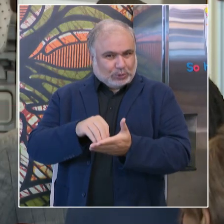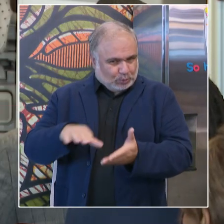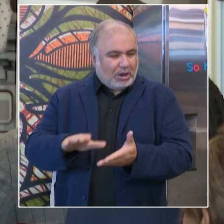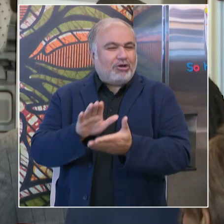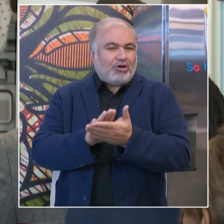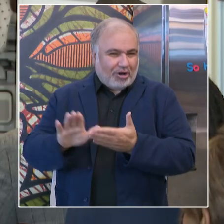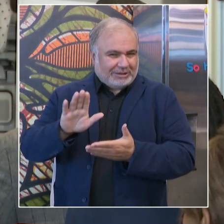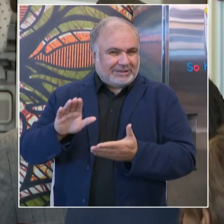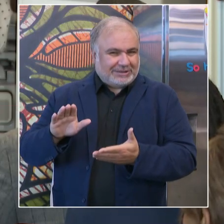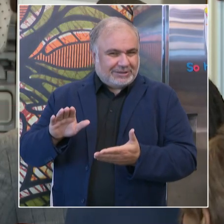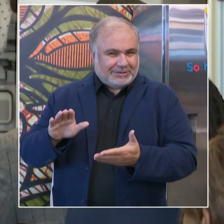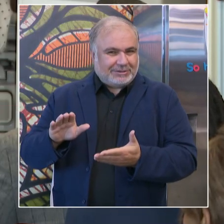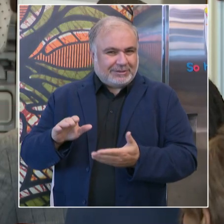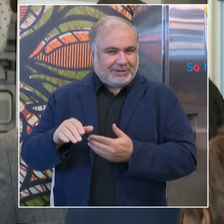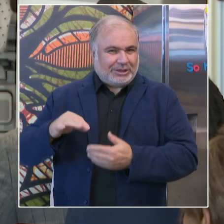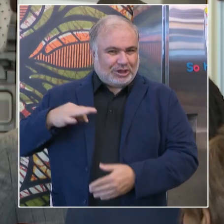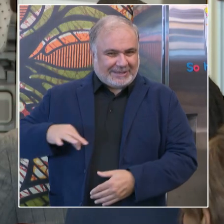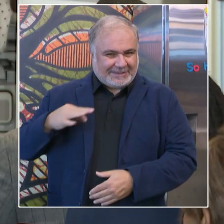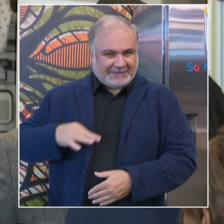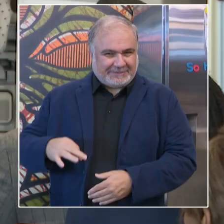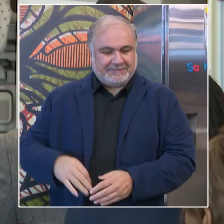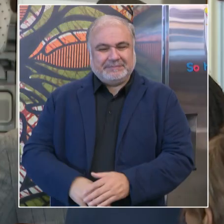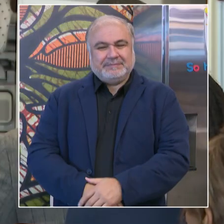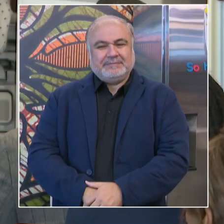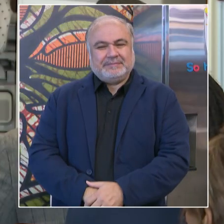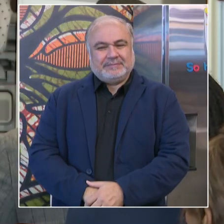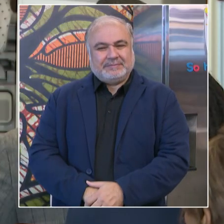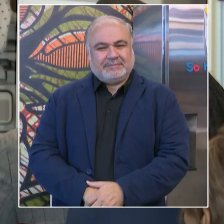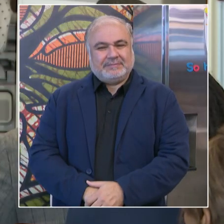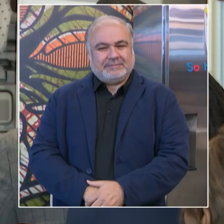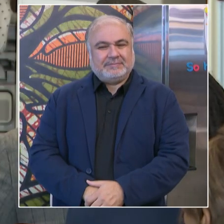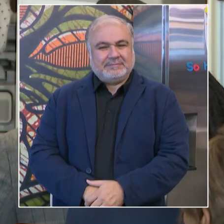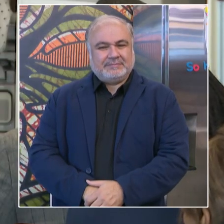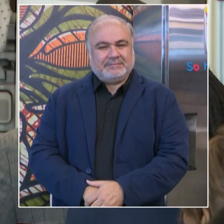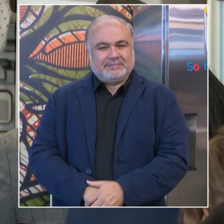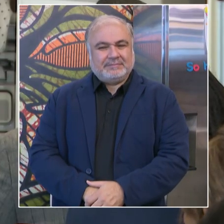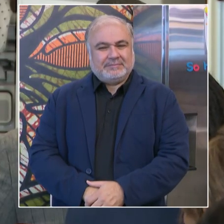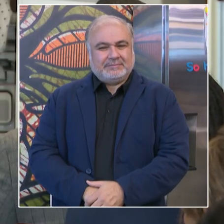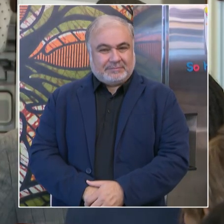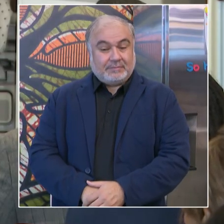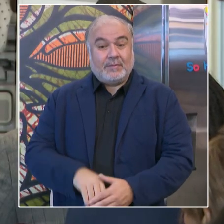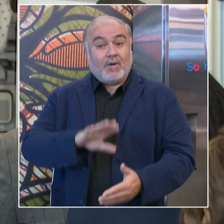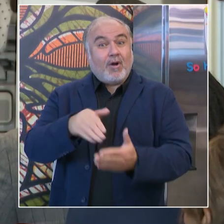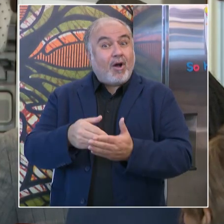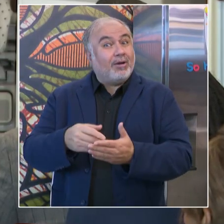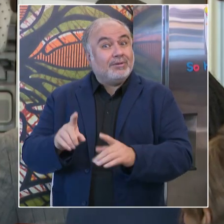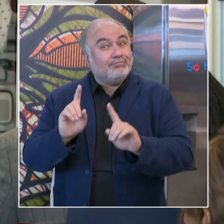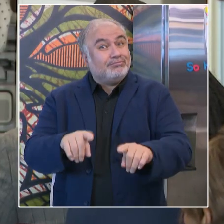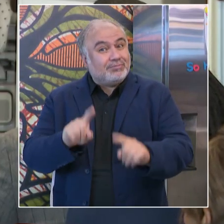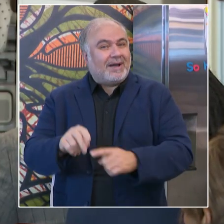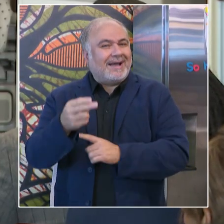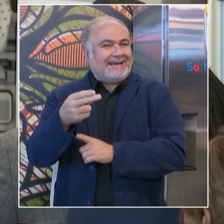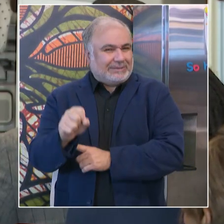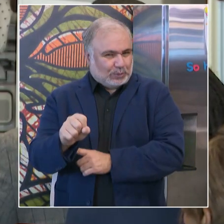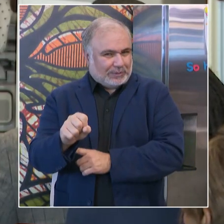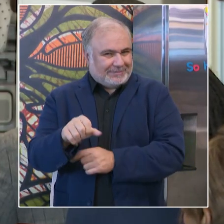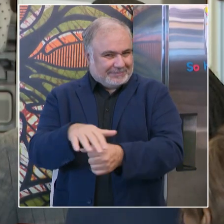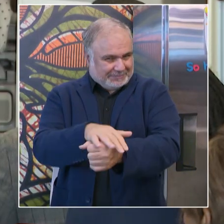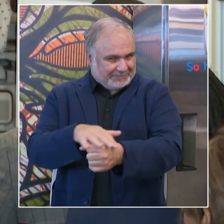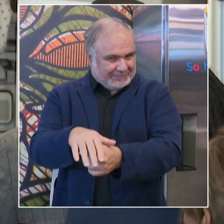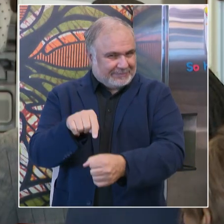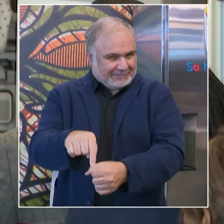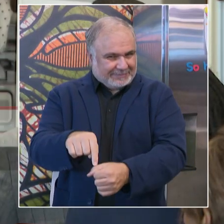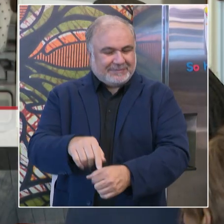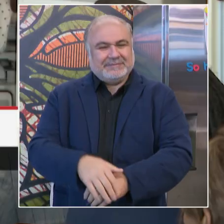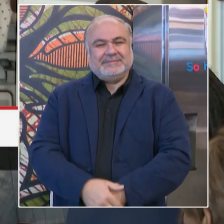here every day, okay? Every day. And what I see in our students is that they have really big